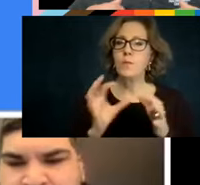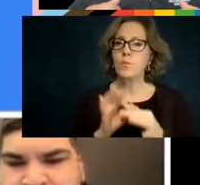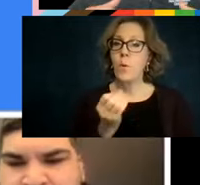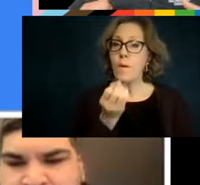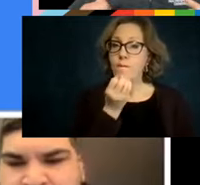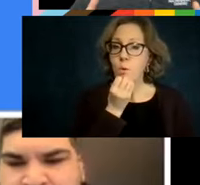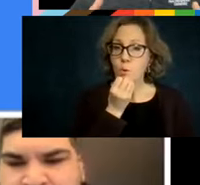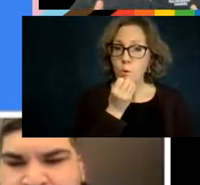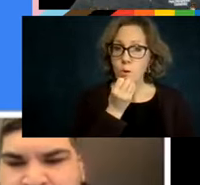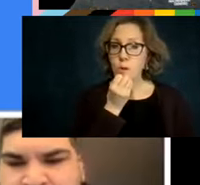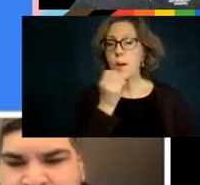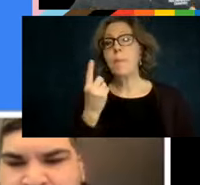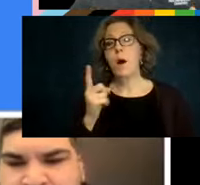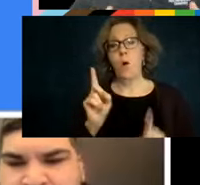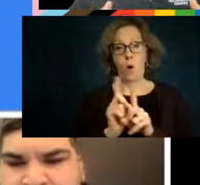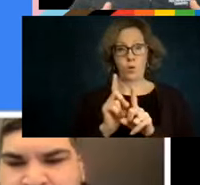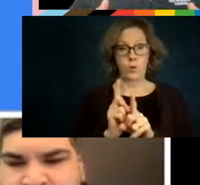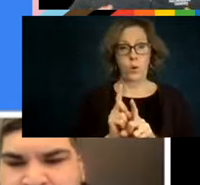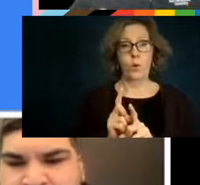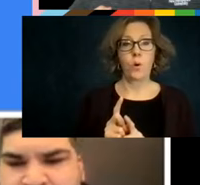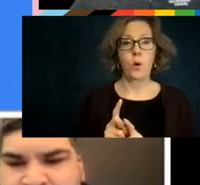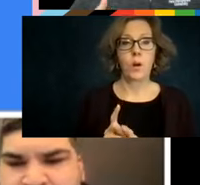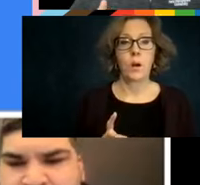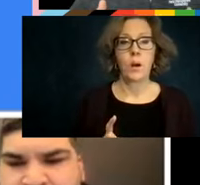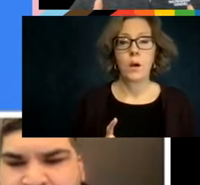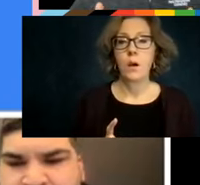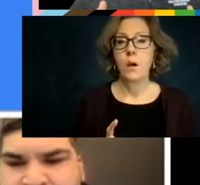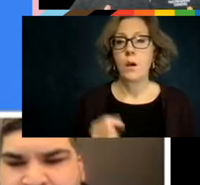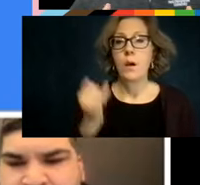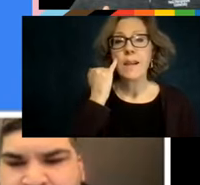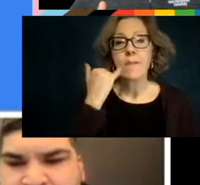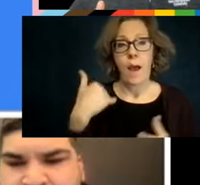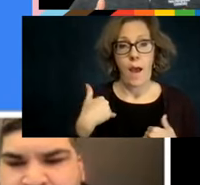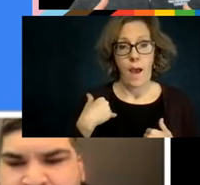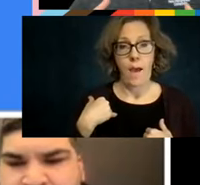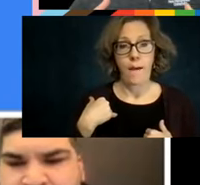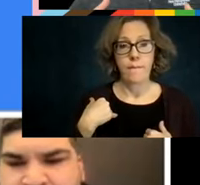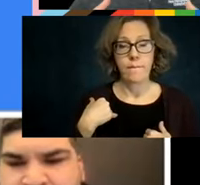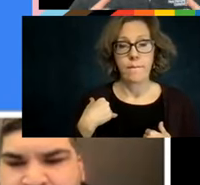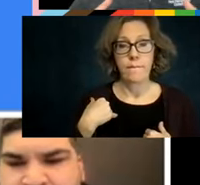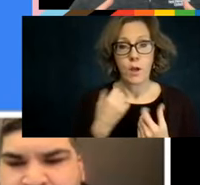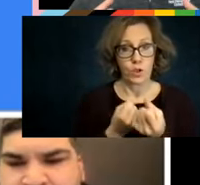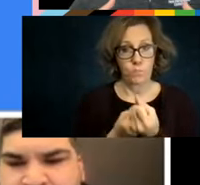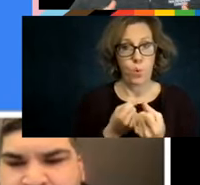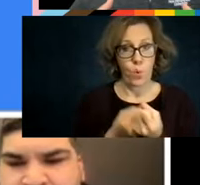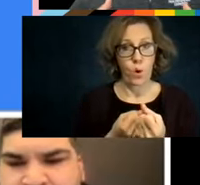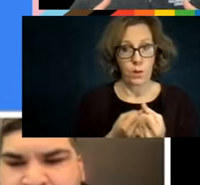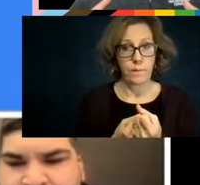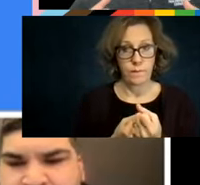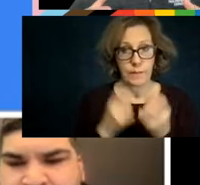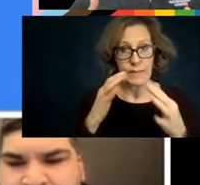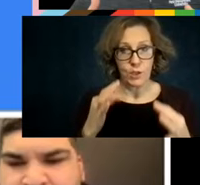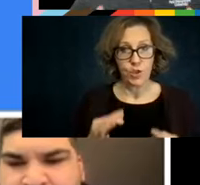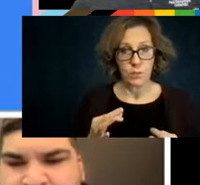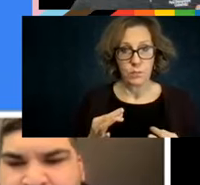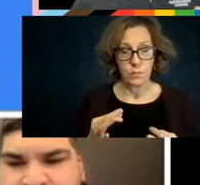But also, when you have support decision, it also keeps you